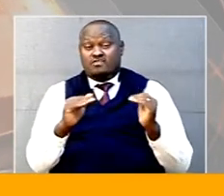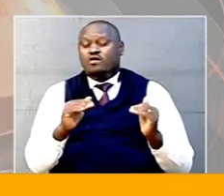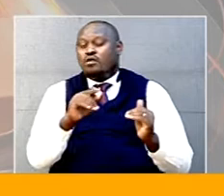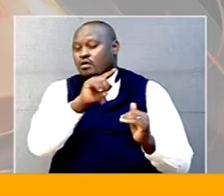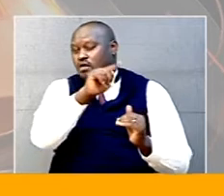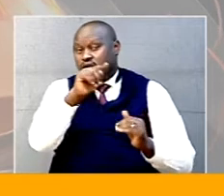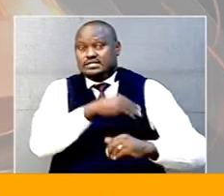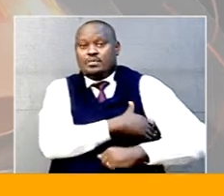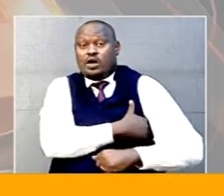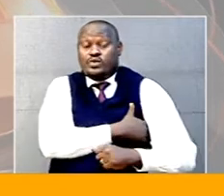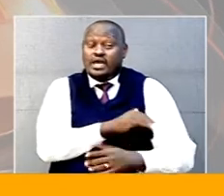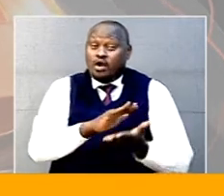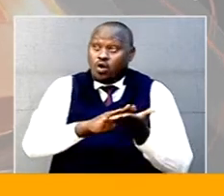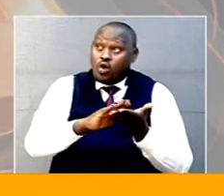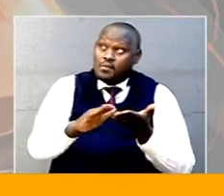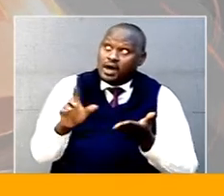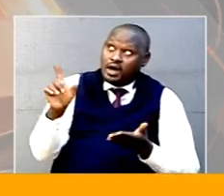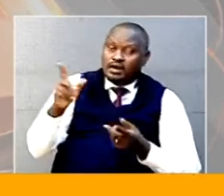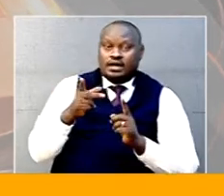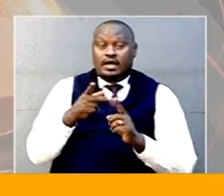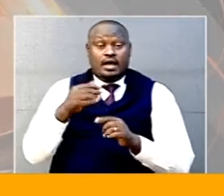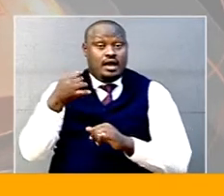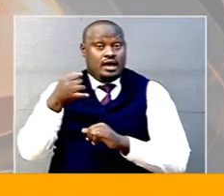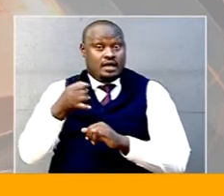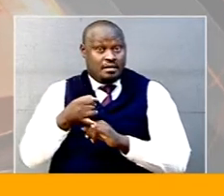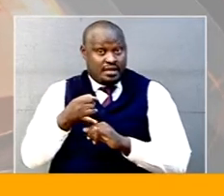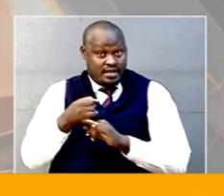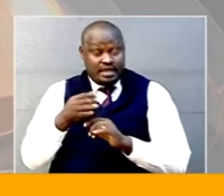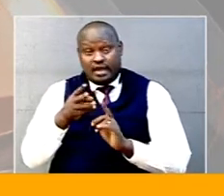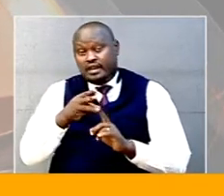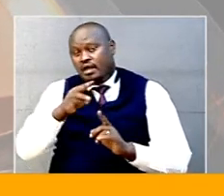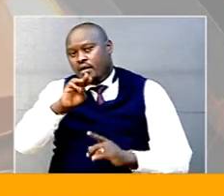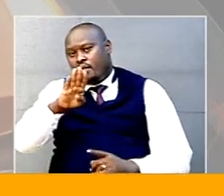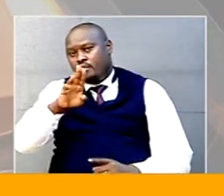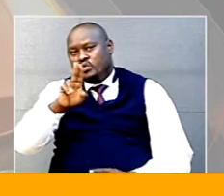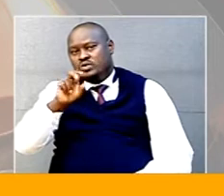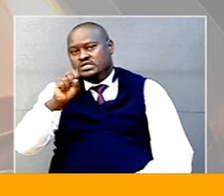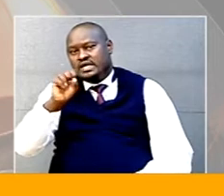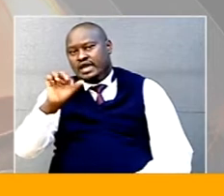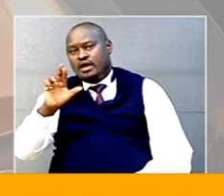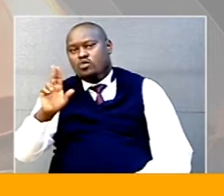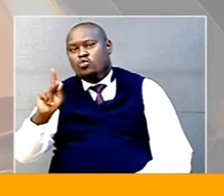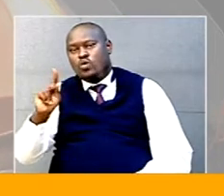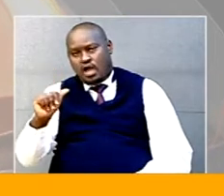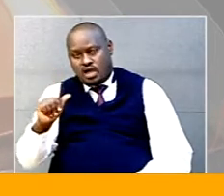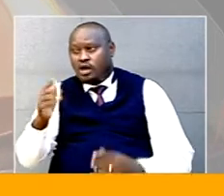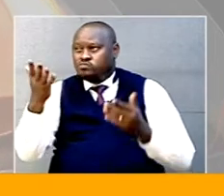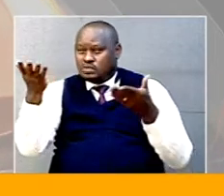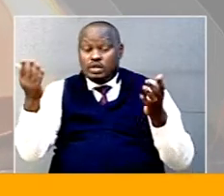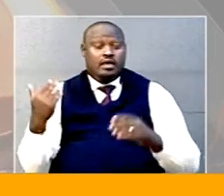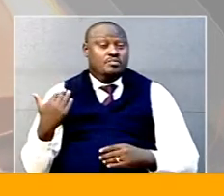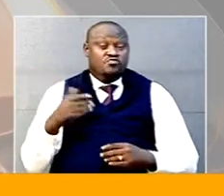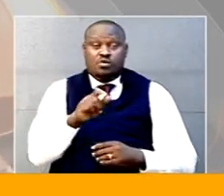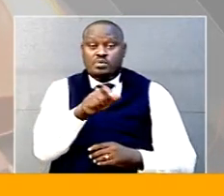Hoima District. Kabale and Buseruka health centers are supplements to compensation of the people that were